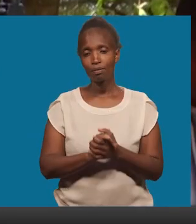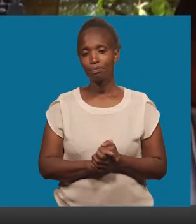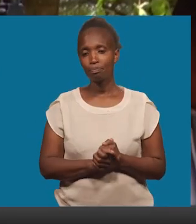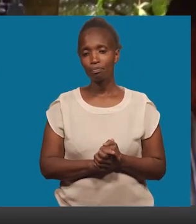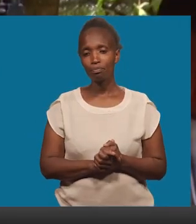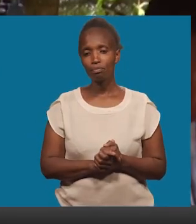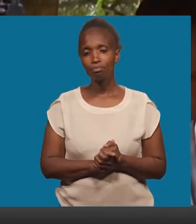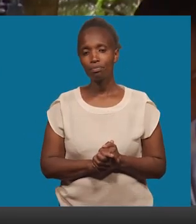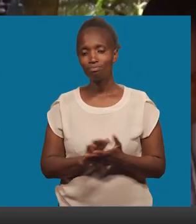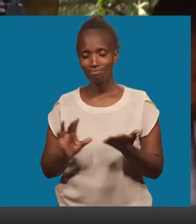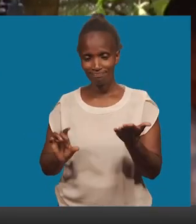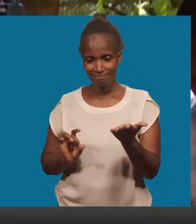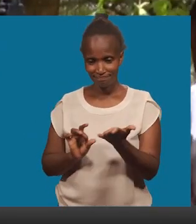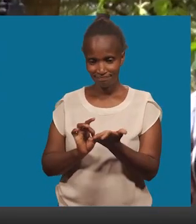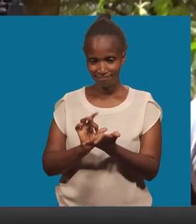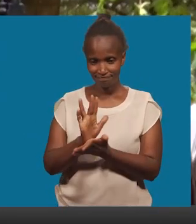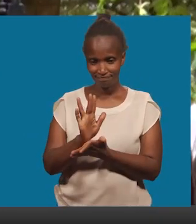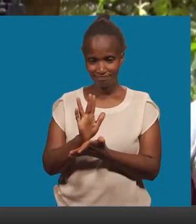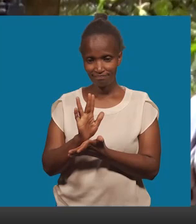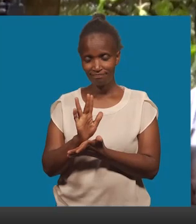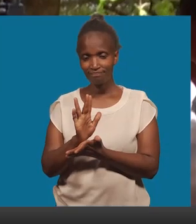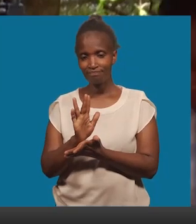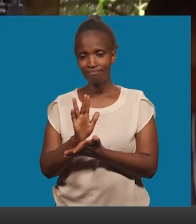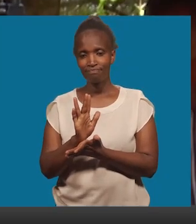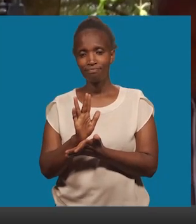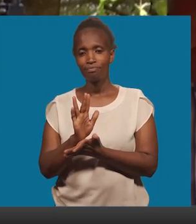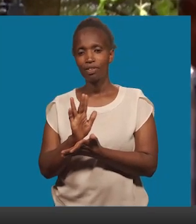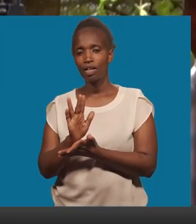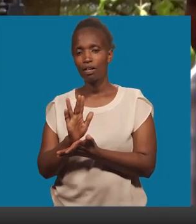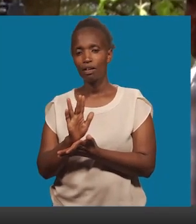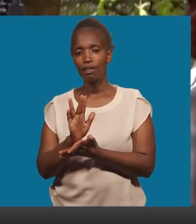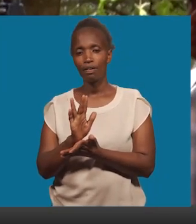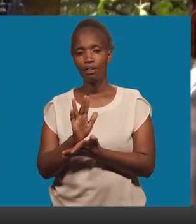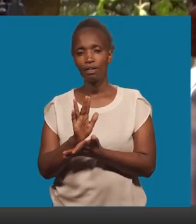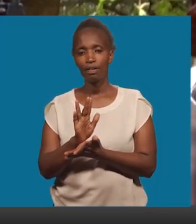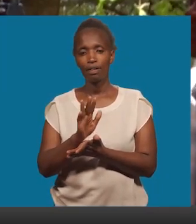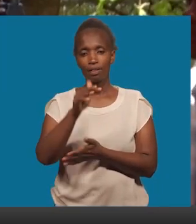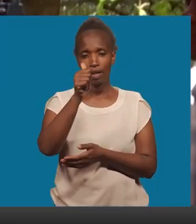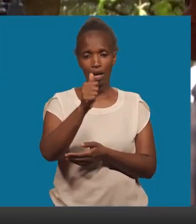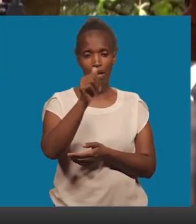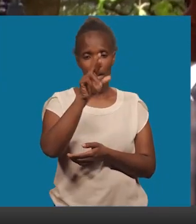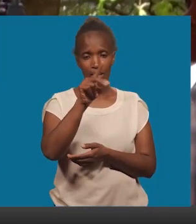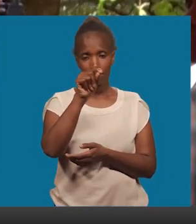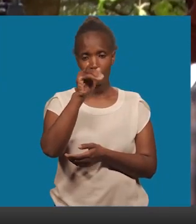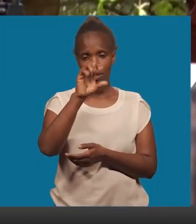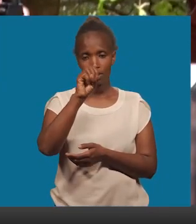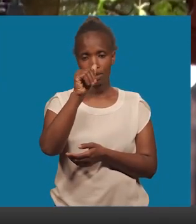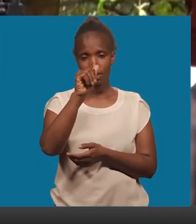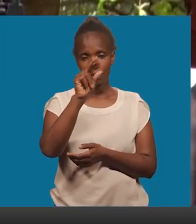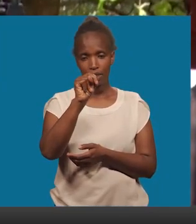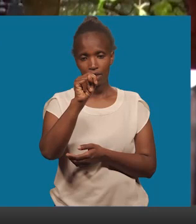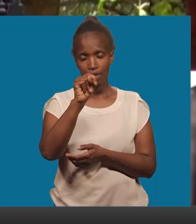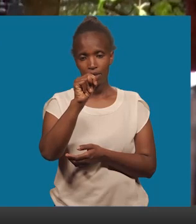to decriminalize artisanal mining so that artisanal miners at whatever